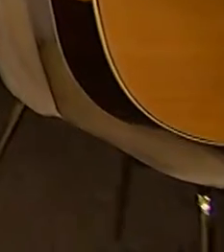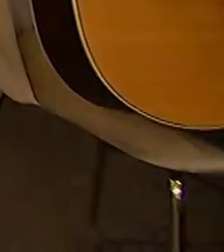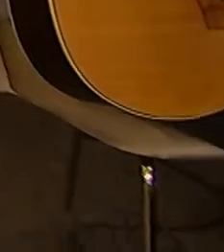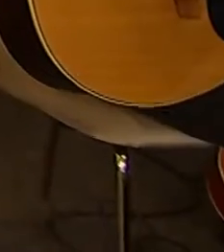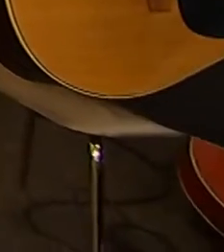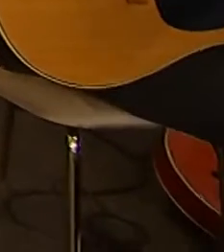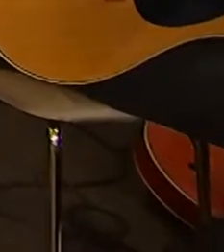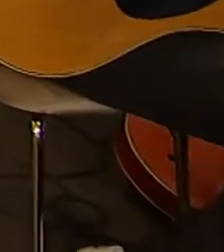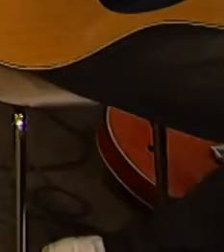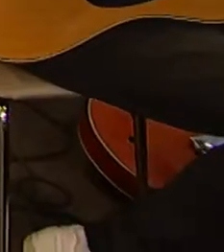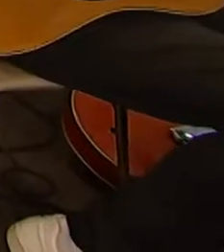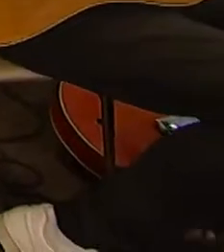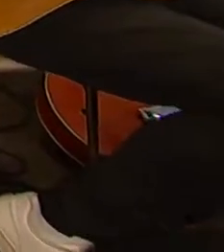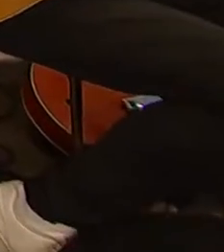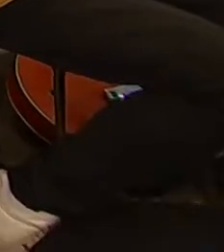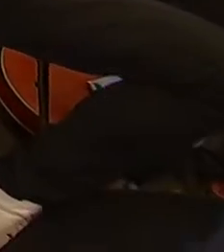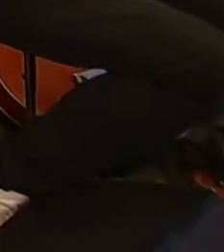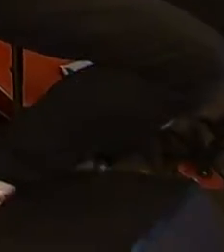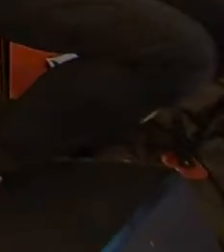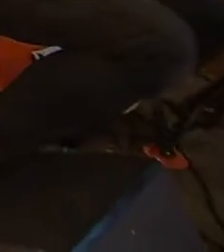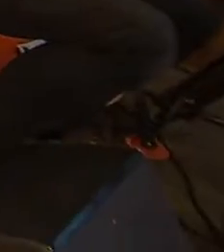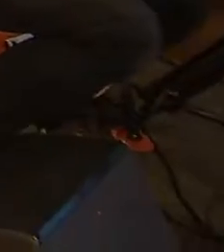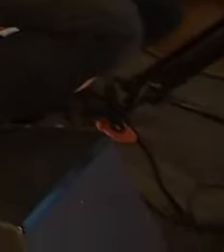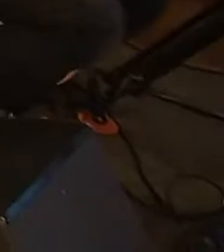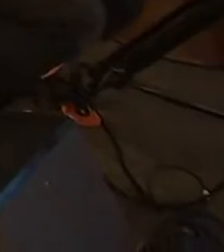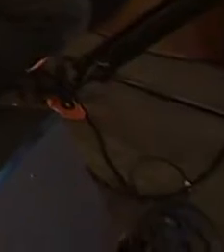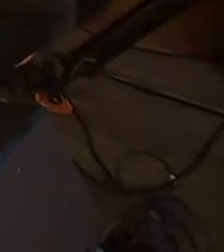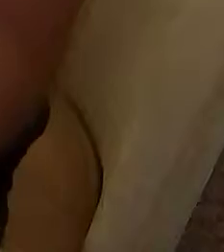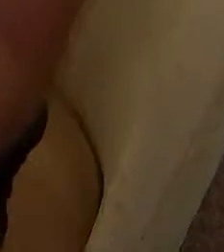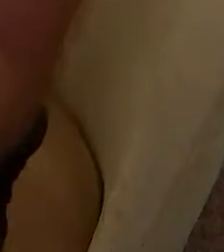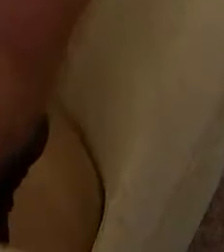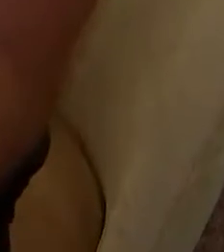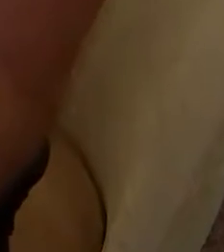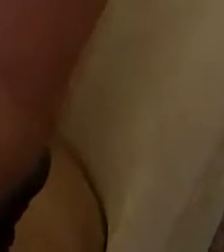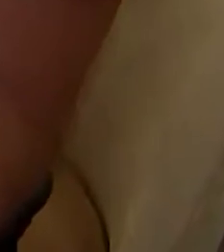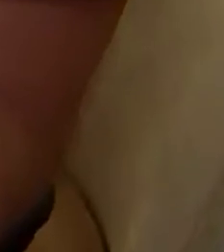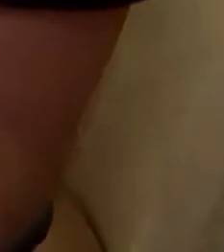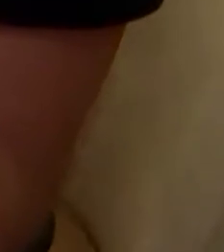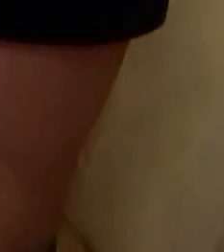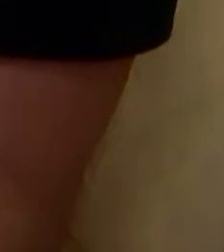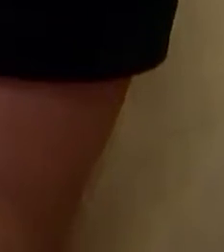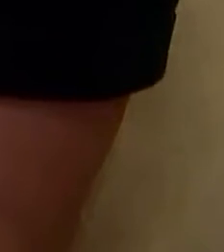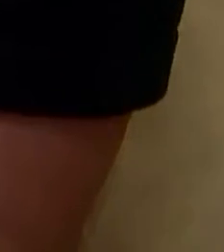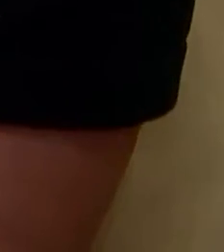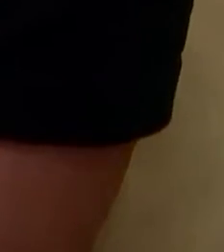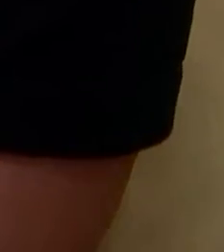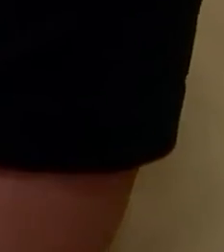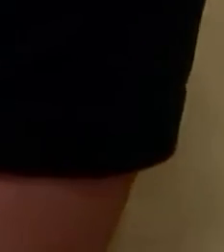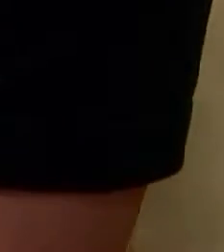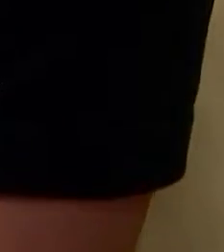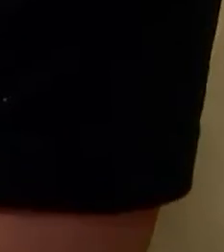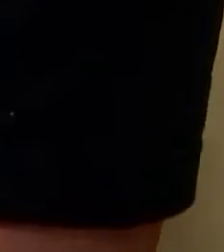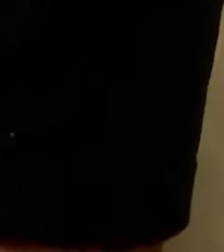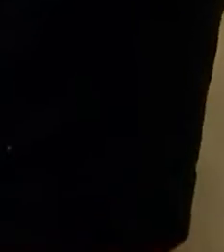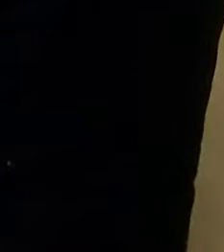Though it's too much for you to hear, show me your love and hold me near. And don't